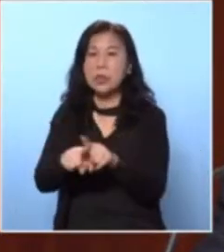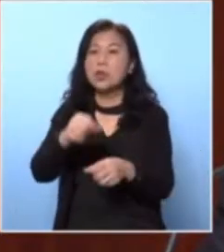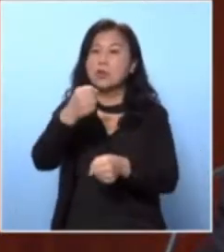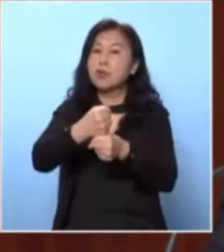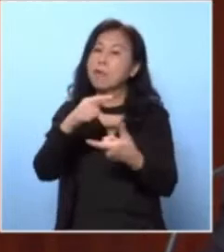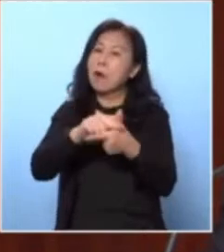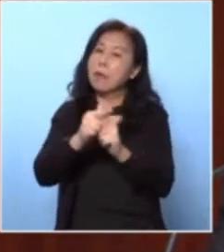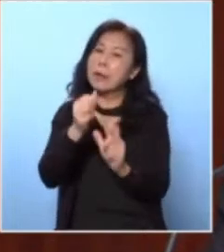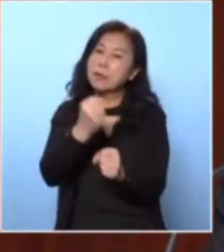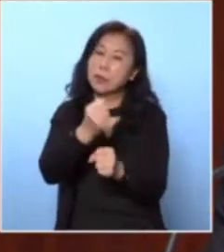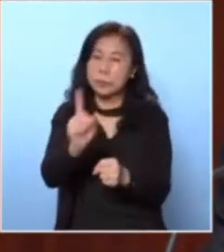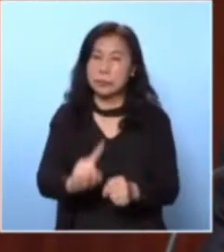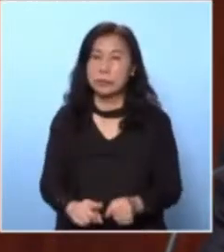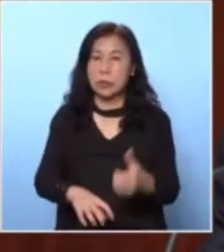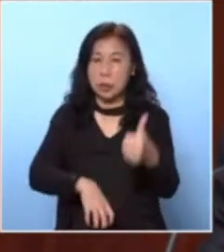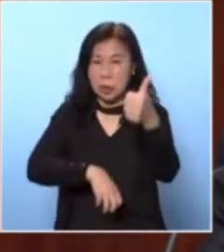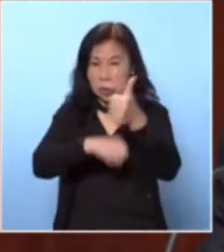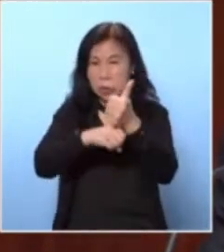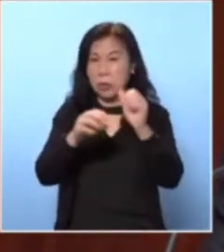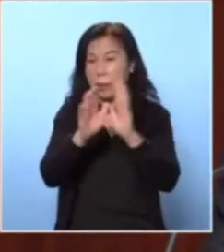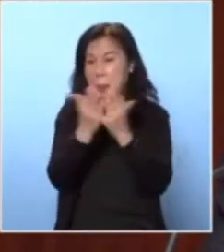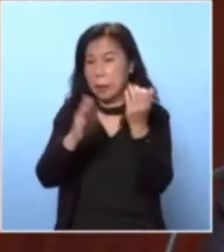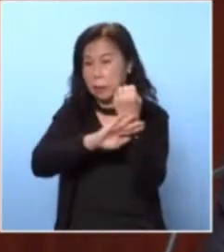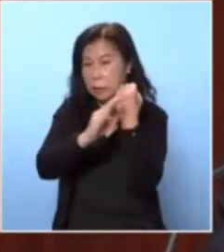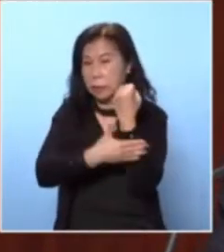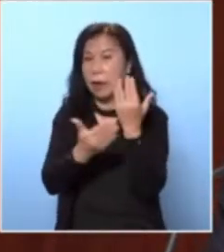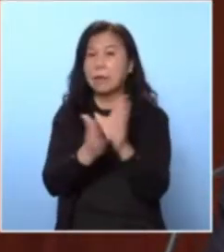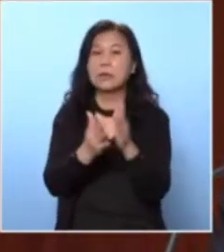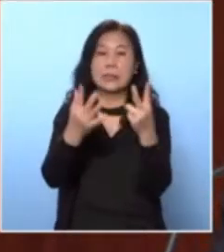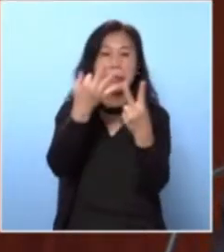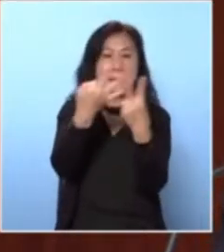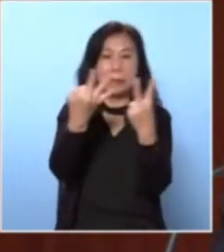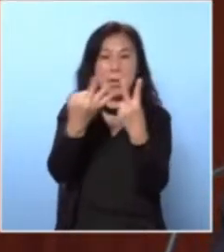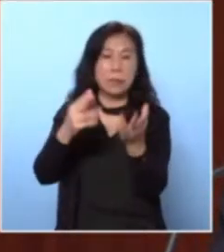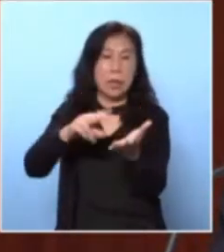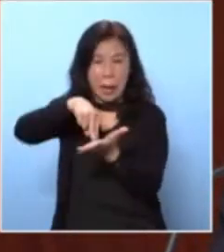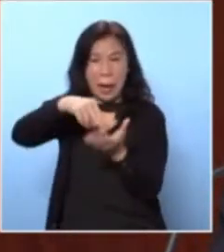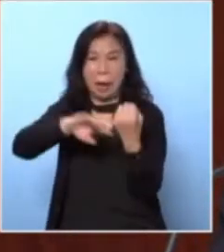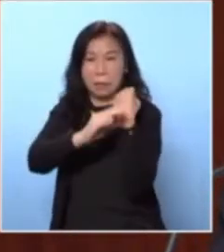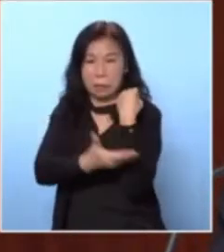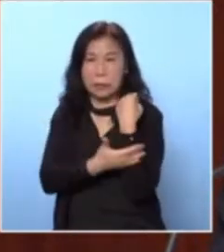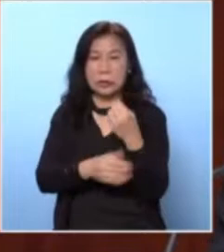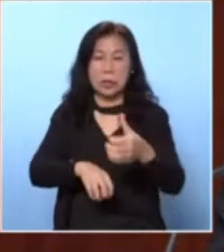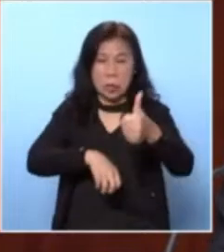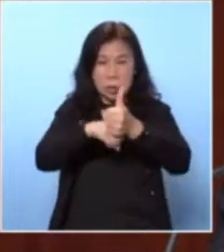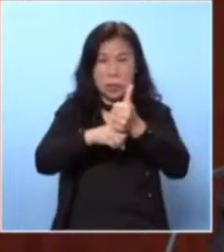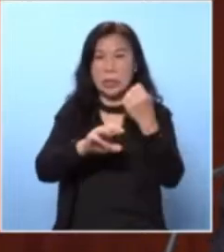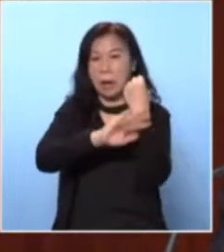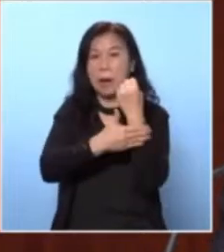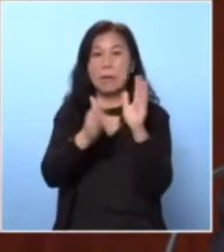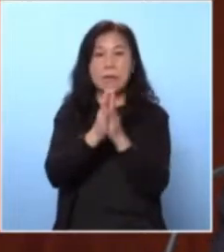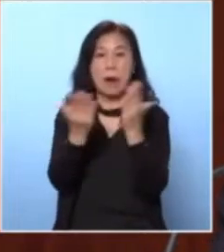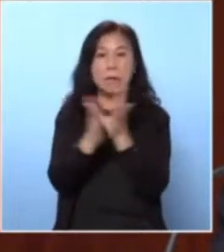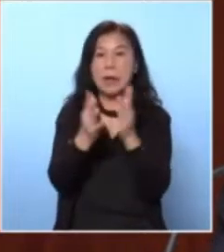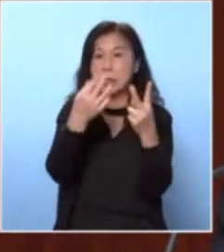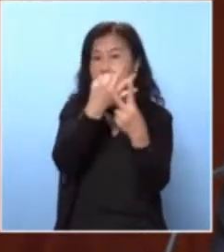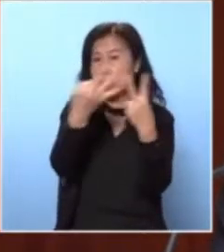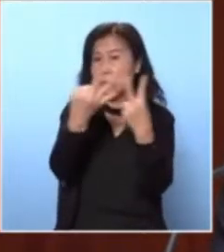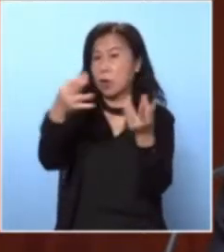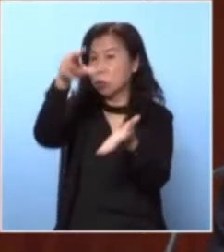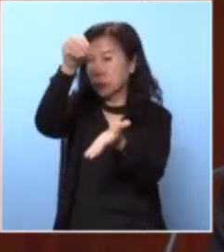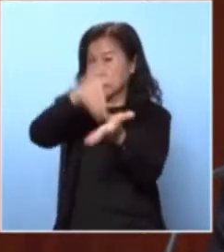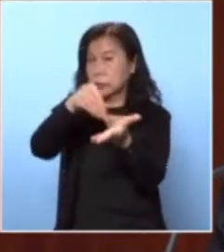safeguard national security and improve its relevant legal system and enforcement mechanisms. Legislates for Article 23 of the Basic